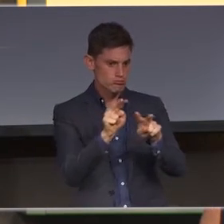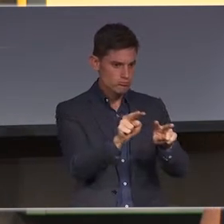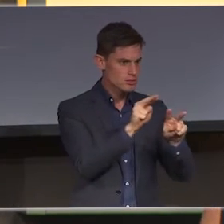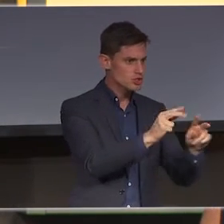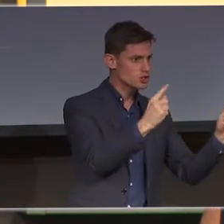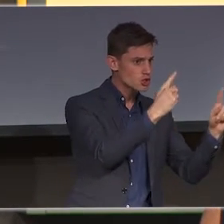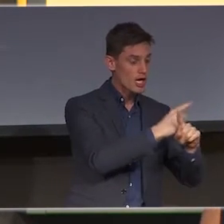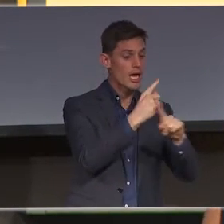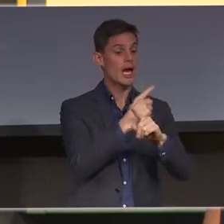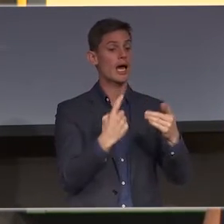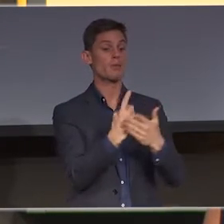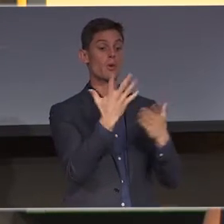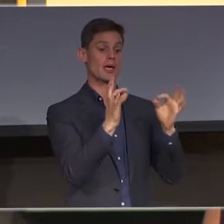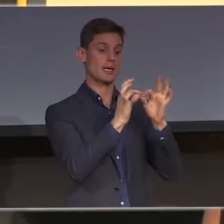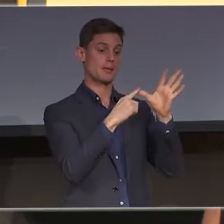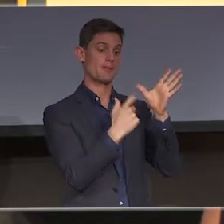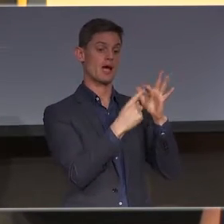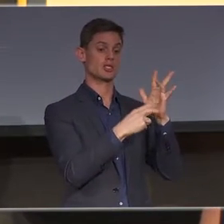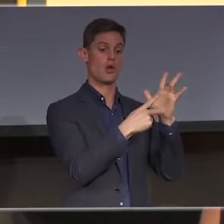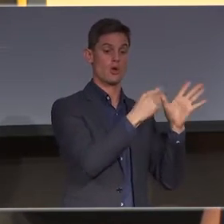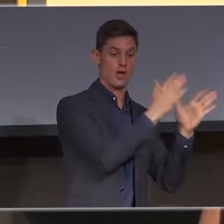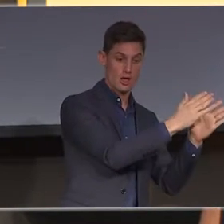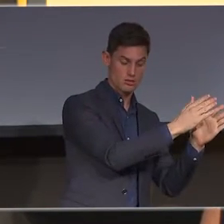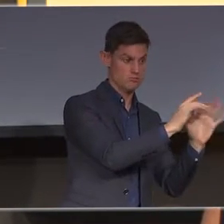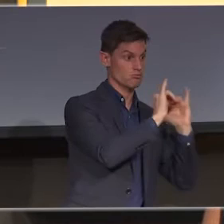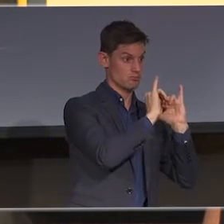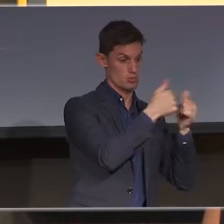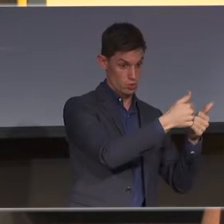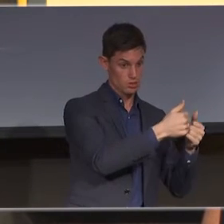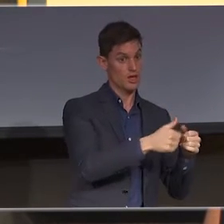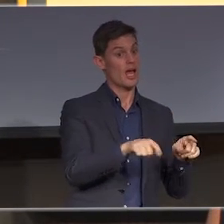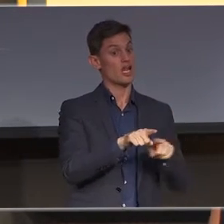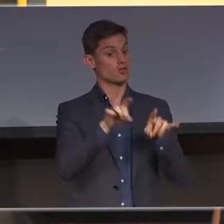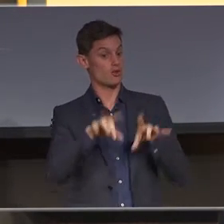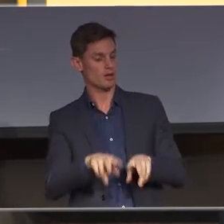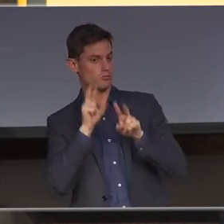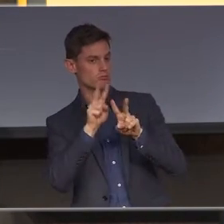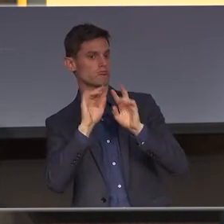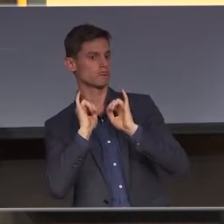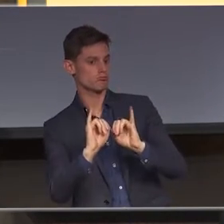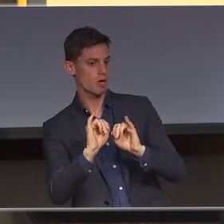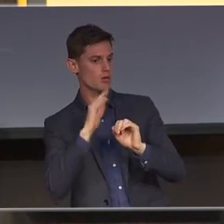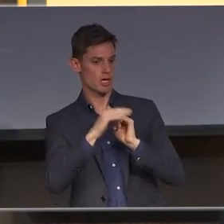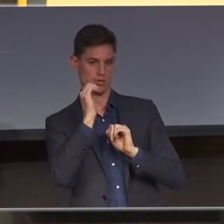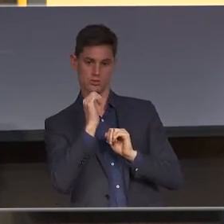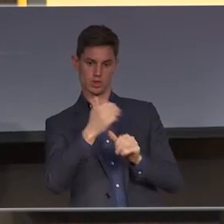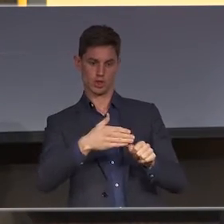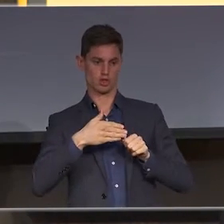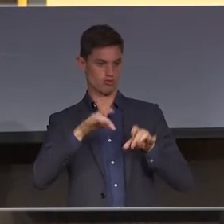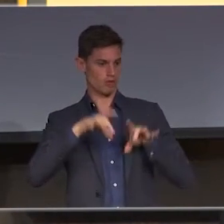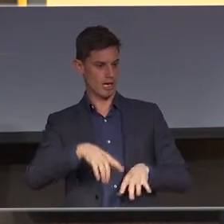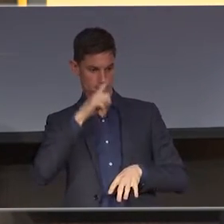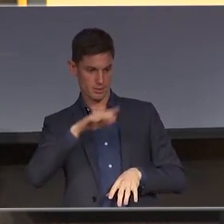in Barcelona to seeing real changes for the worse in Australia in terms of Indigenous Australians and our human